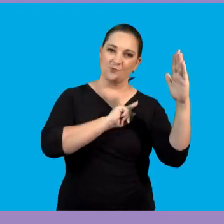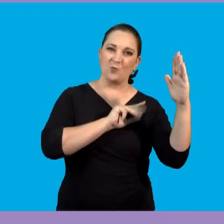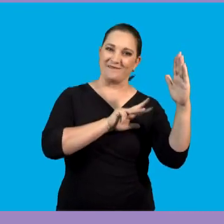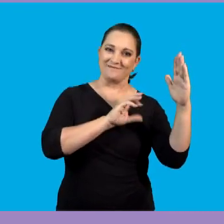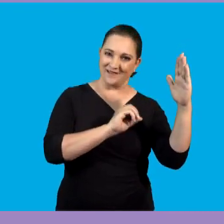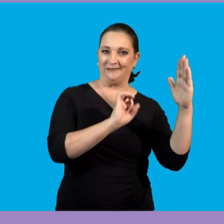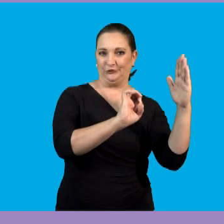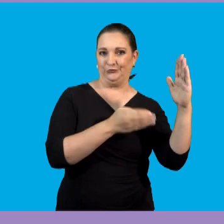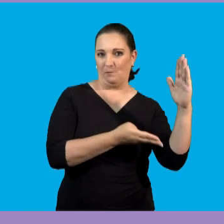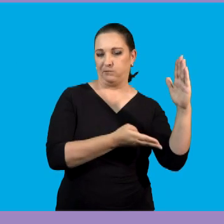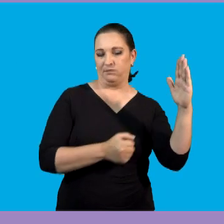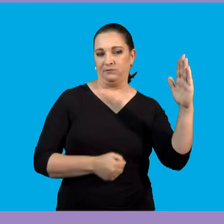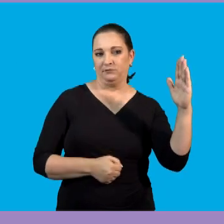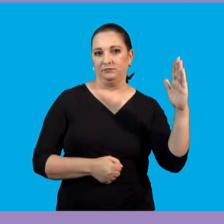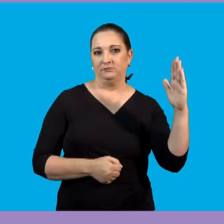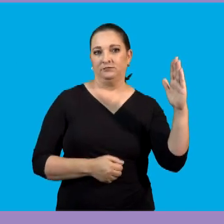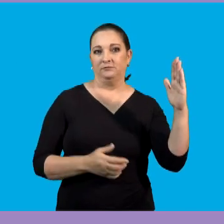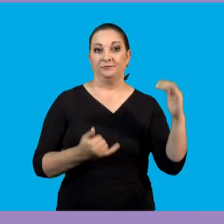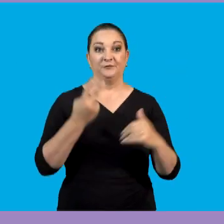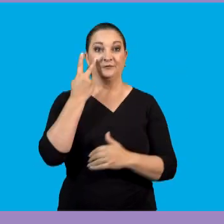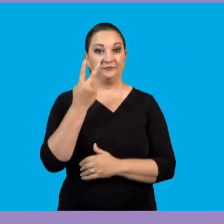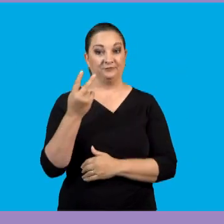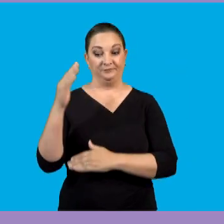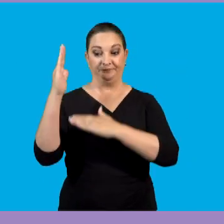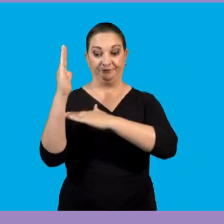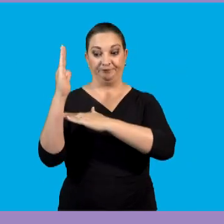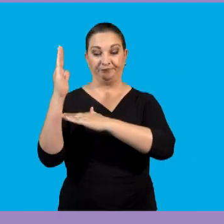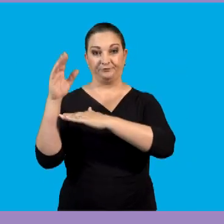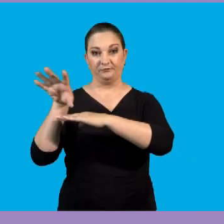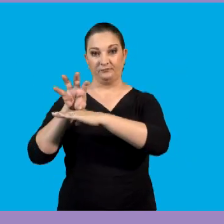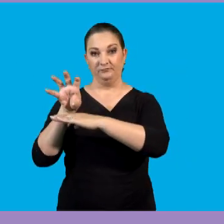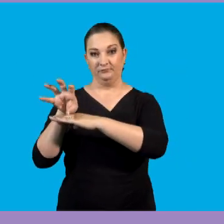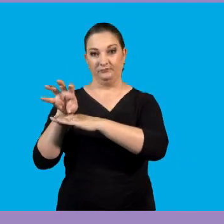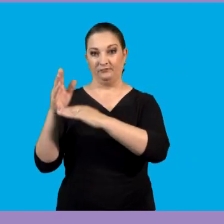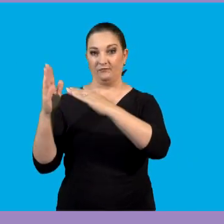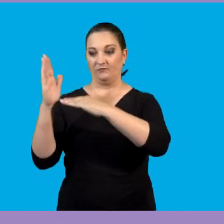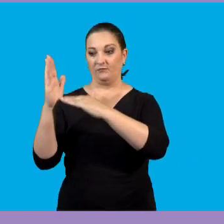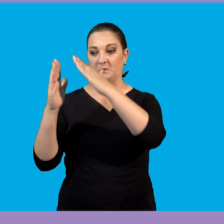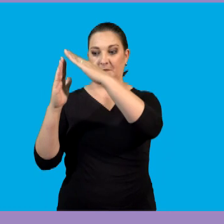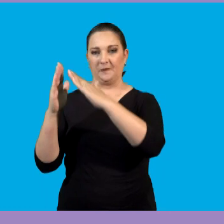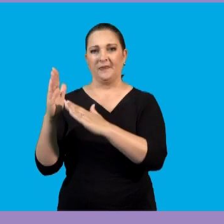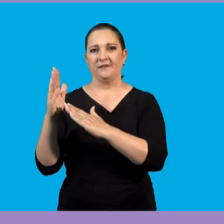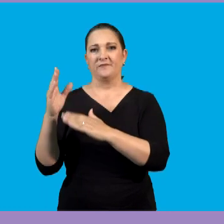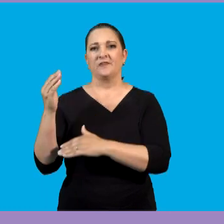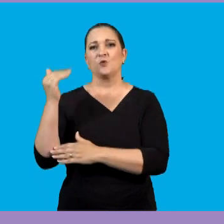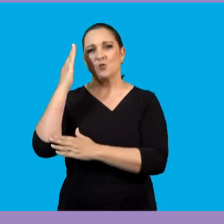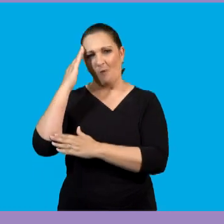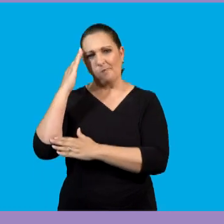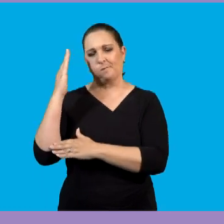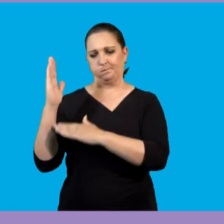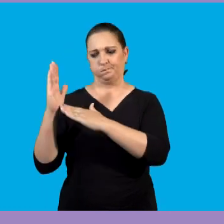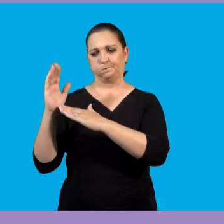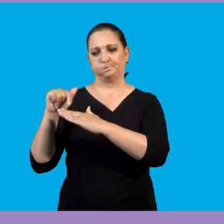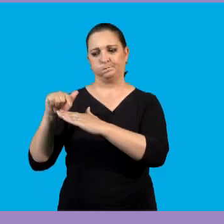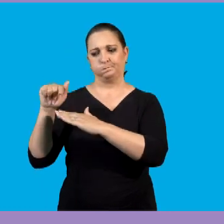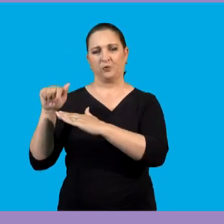to represent that angle there. Now let's look at this second triangle here. Now with the second triangle, we have been given a